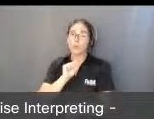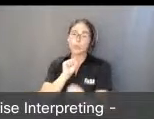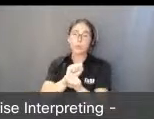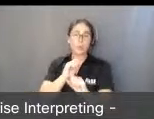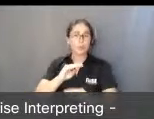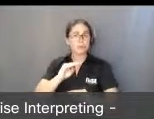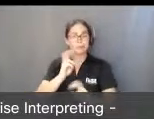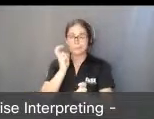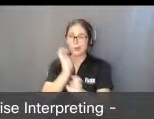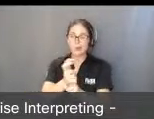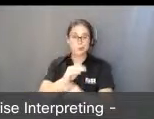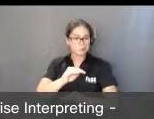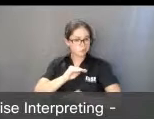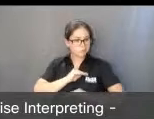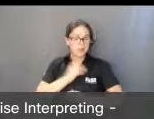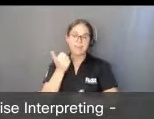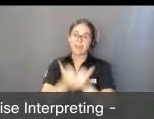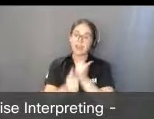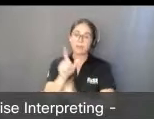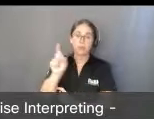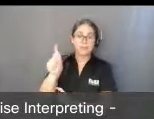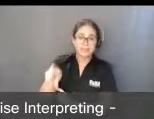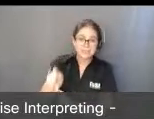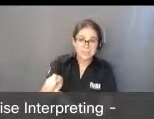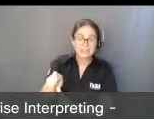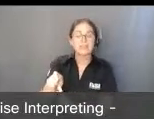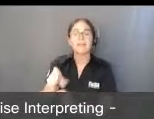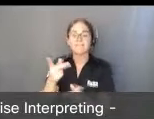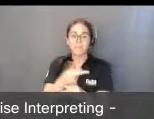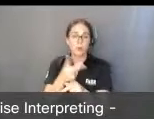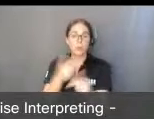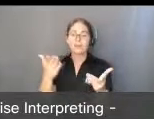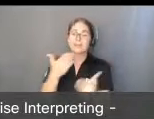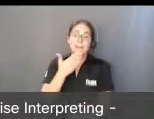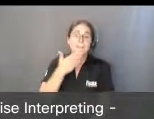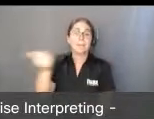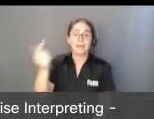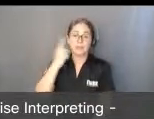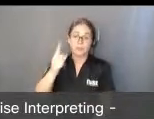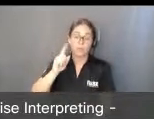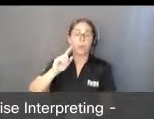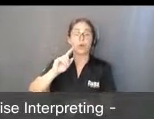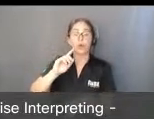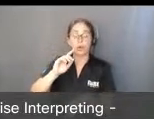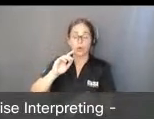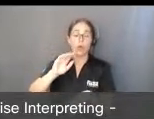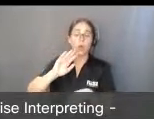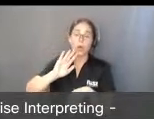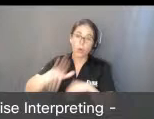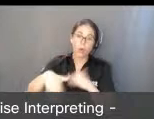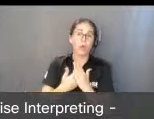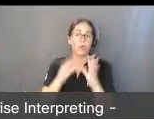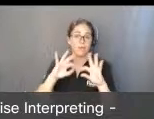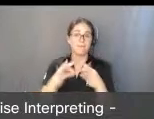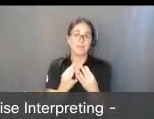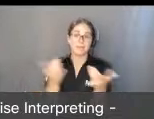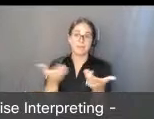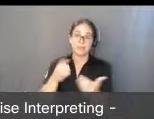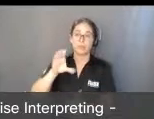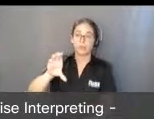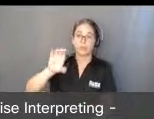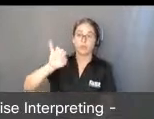of everybody out there and do what's in the best interest of our, what we consider here, Colton Joy Unified, our family.